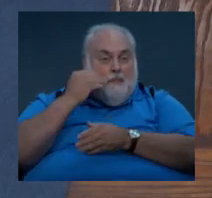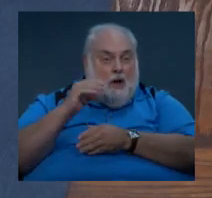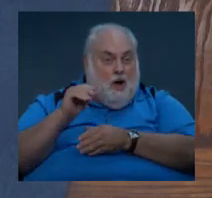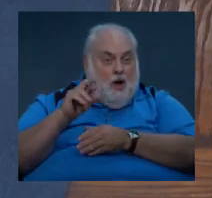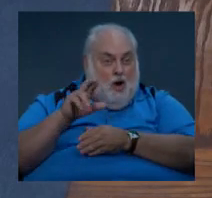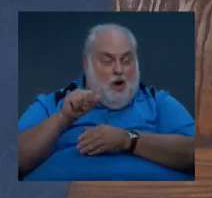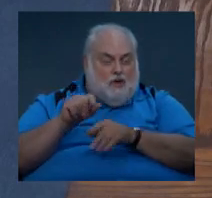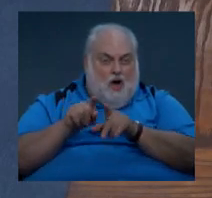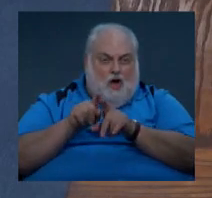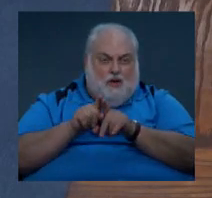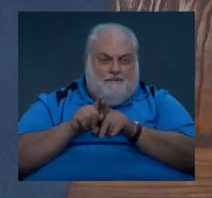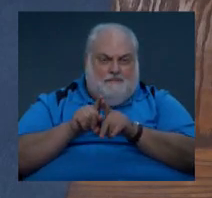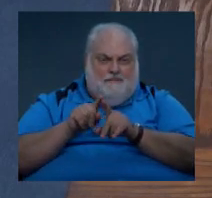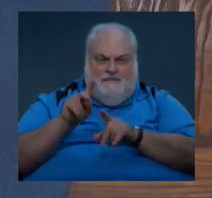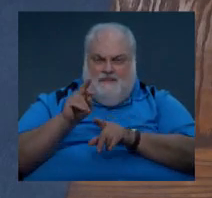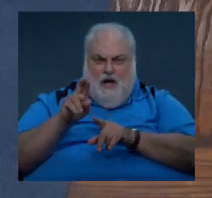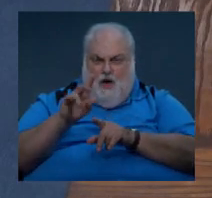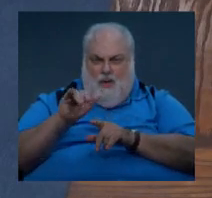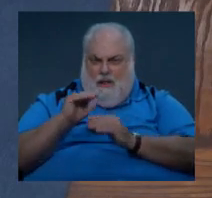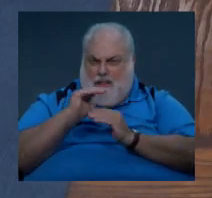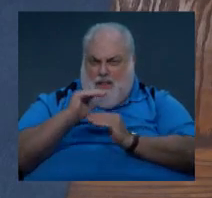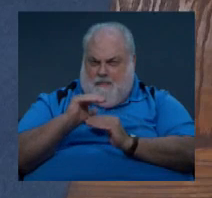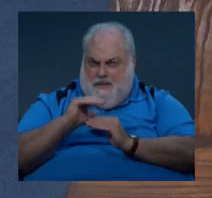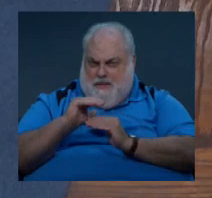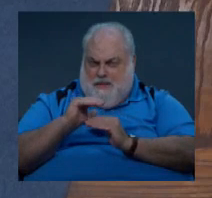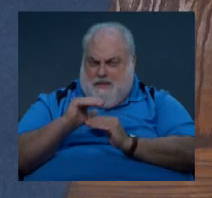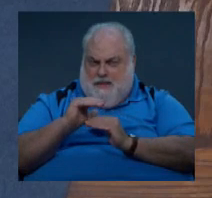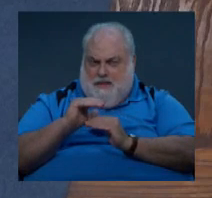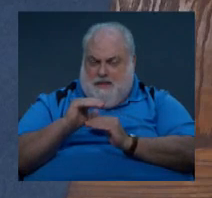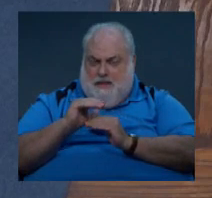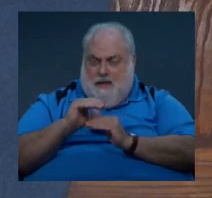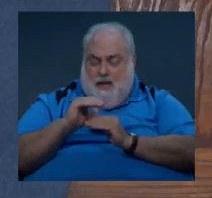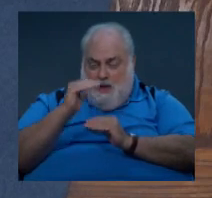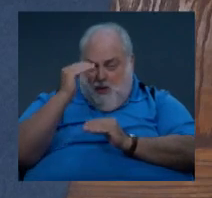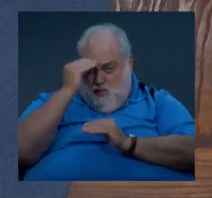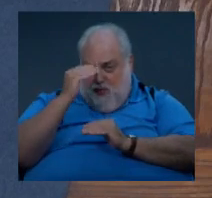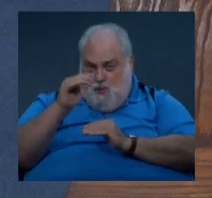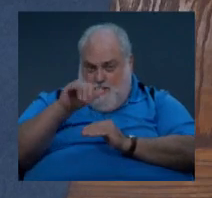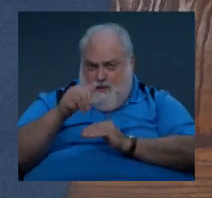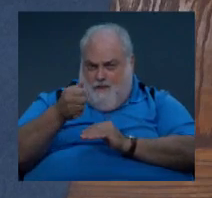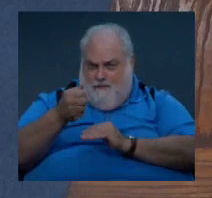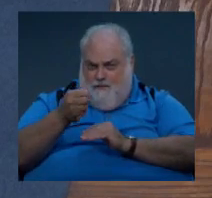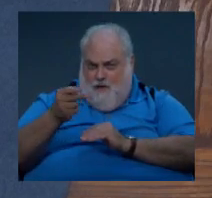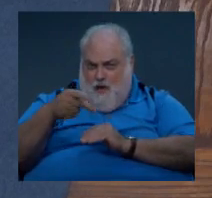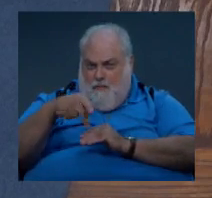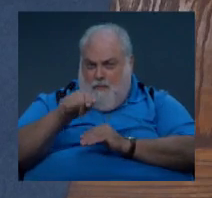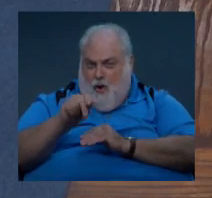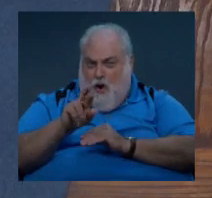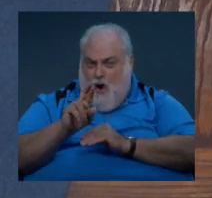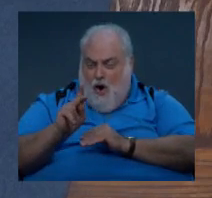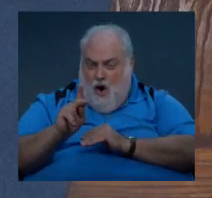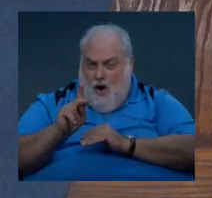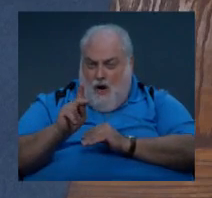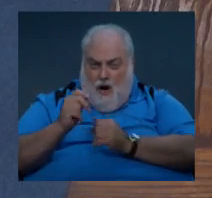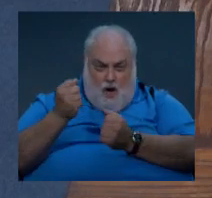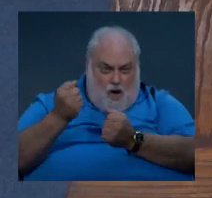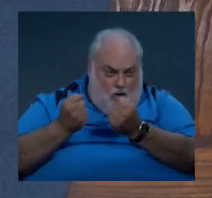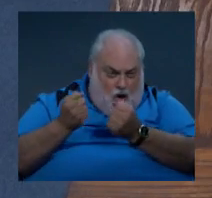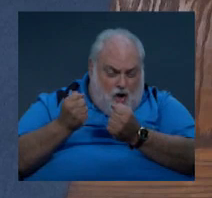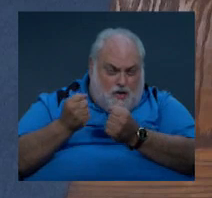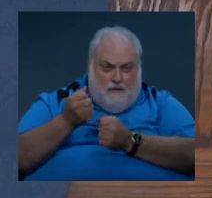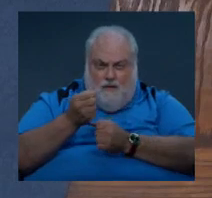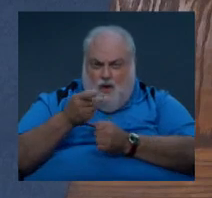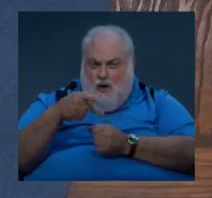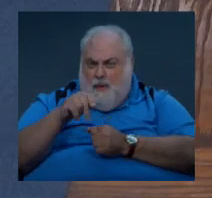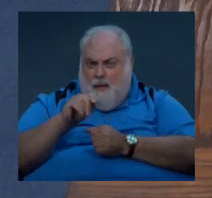vehicles are also very limited. There are a few parks vehicles, there may be a few public